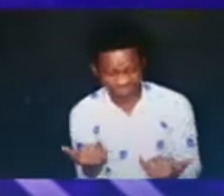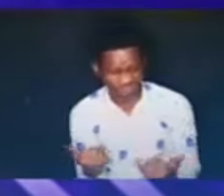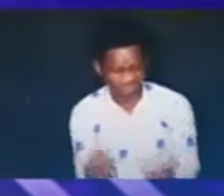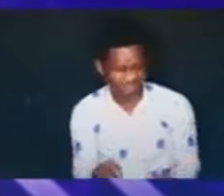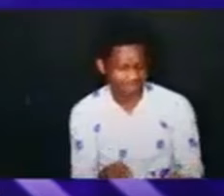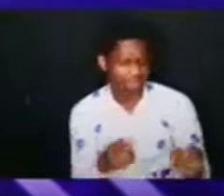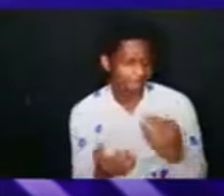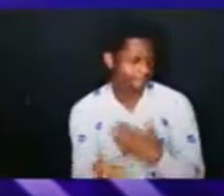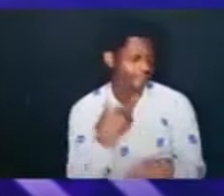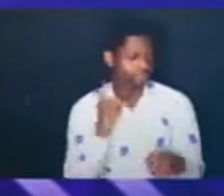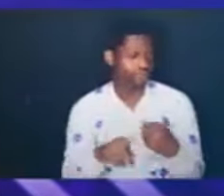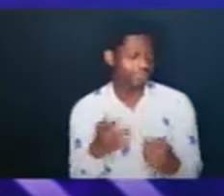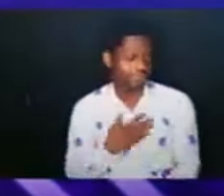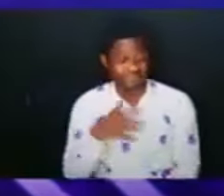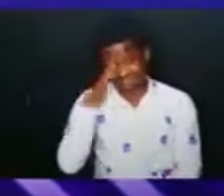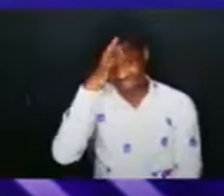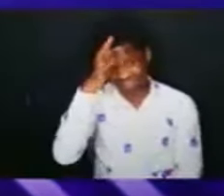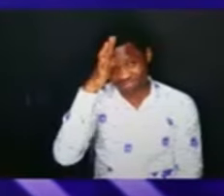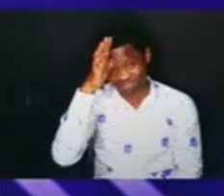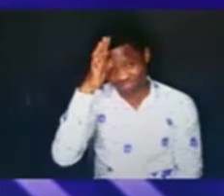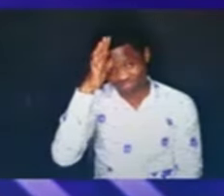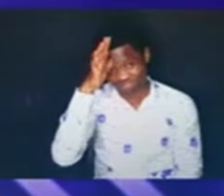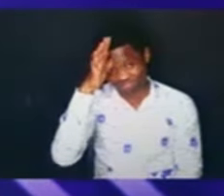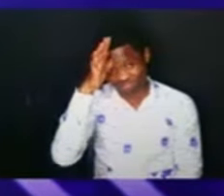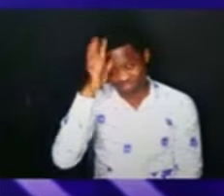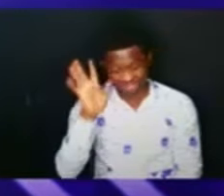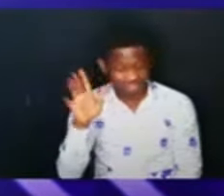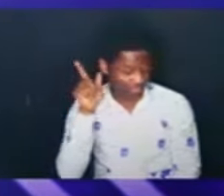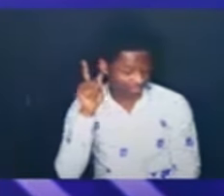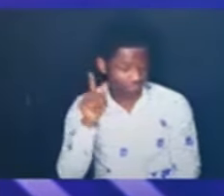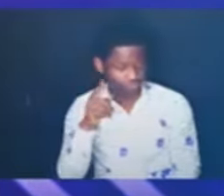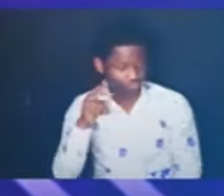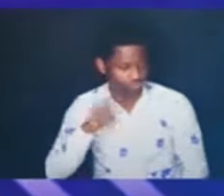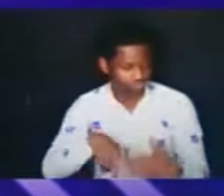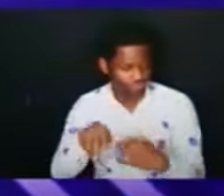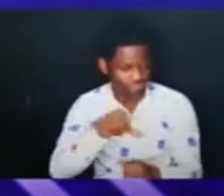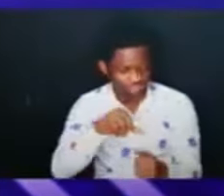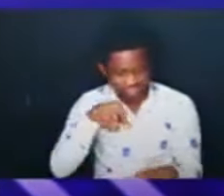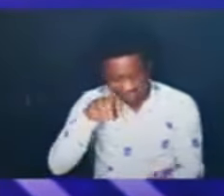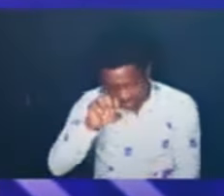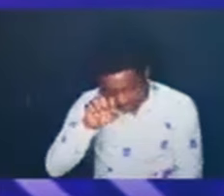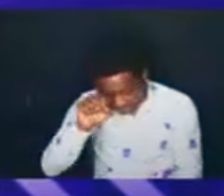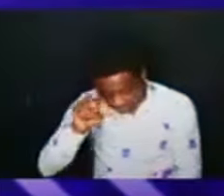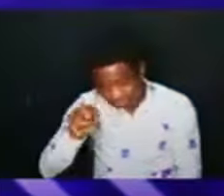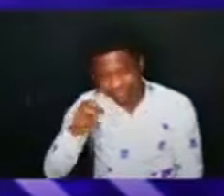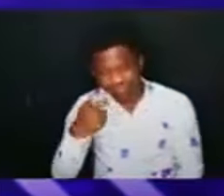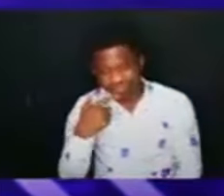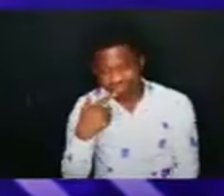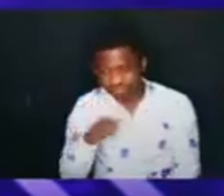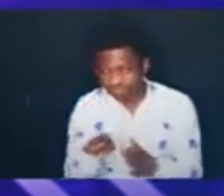back to my father." Now let's pick this from the ESV. Umie hwese ni inyimun kron no eka no.